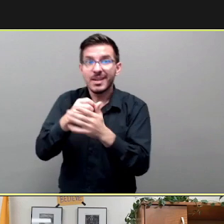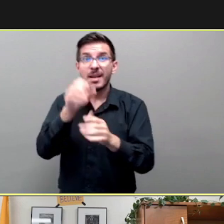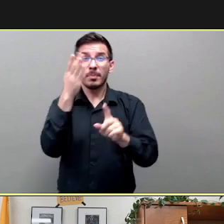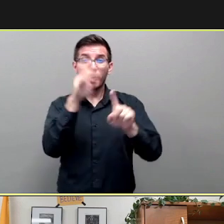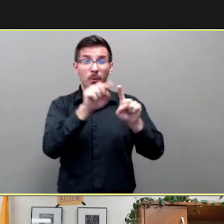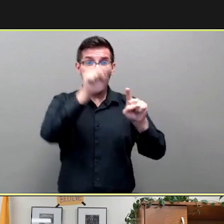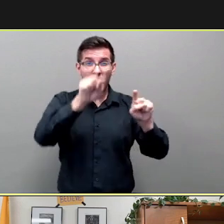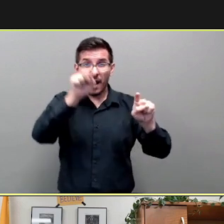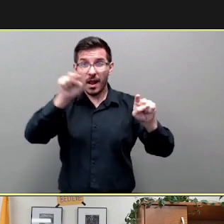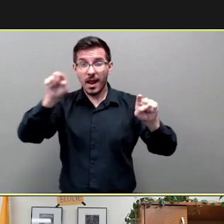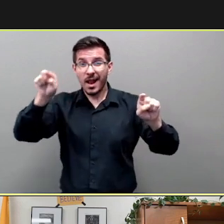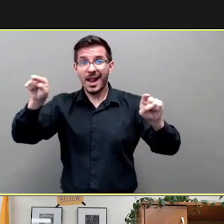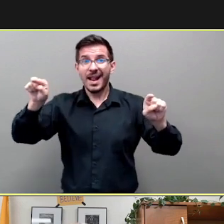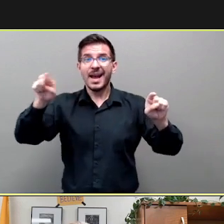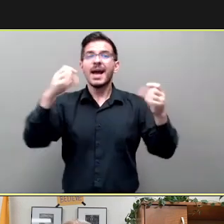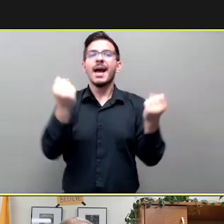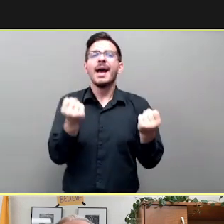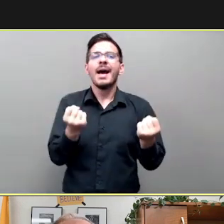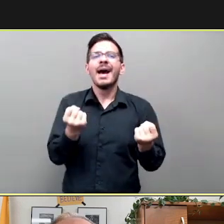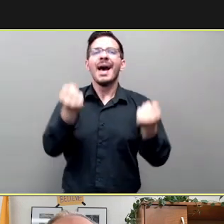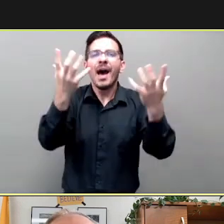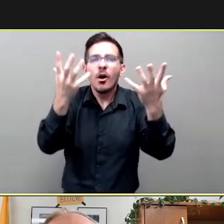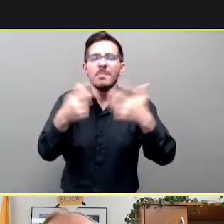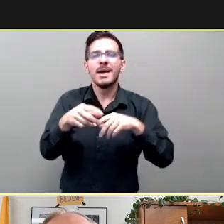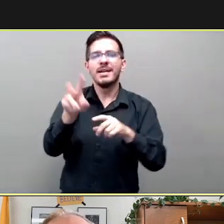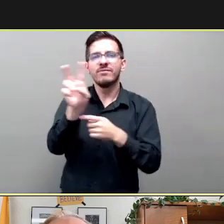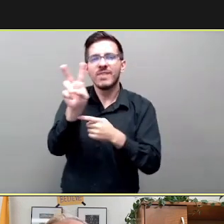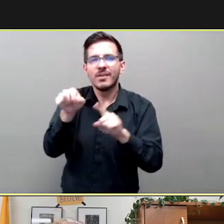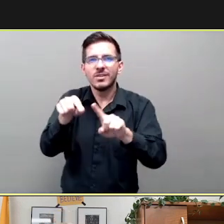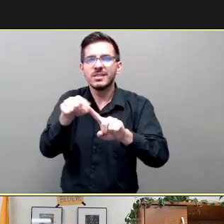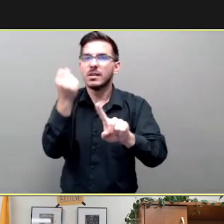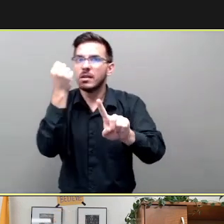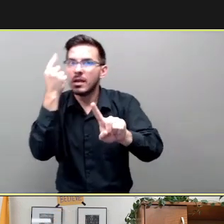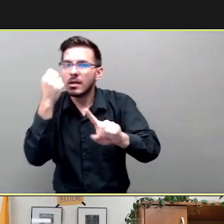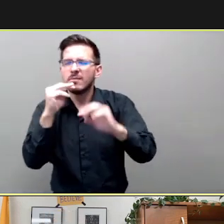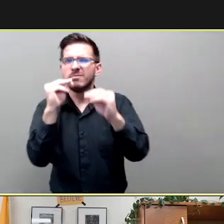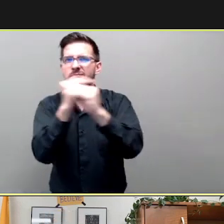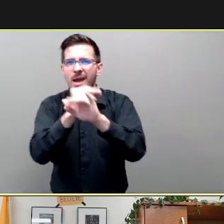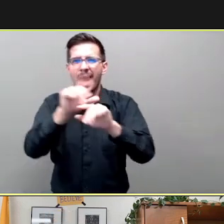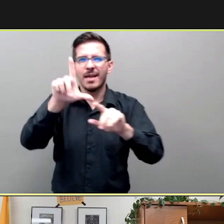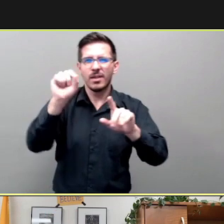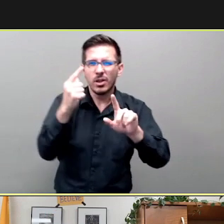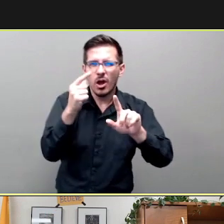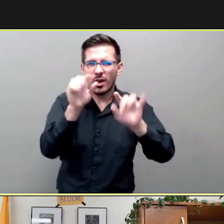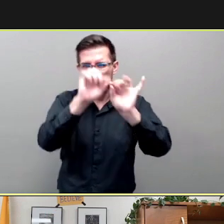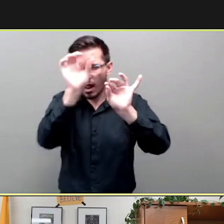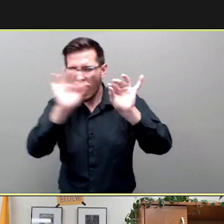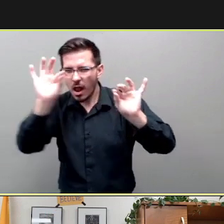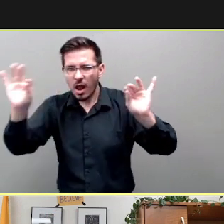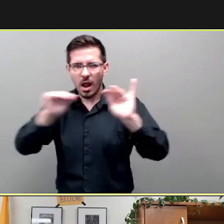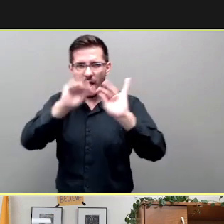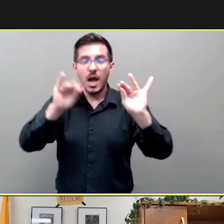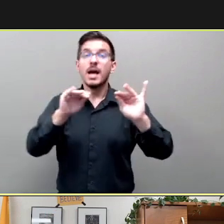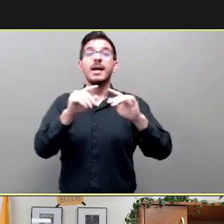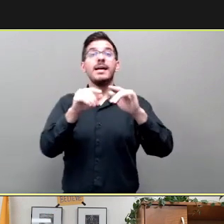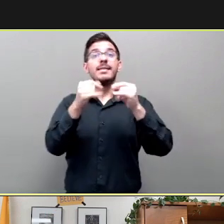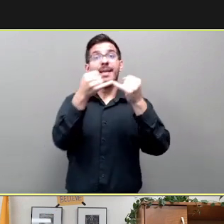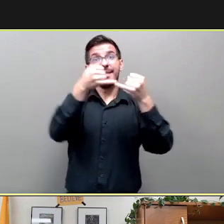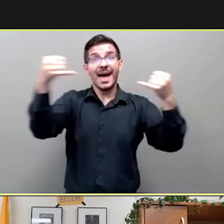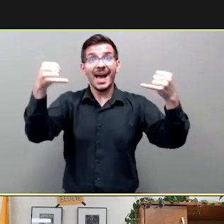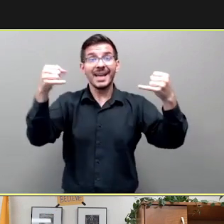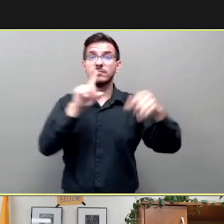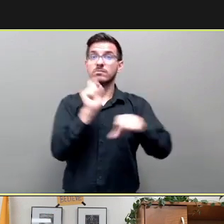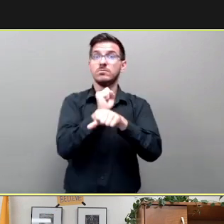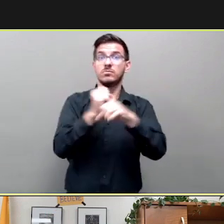of copies per liter. Now, this is on a logarithmic scale, so the lines aren't linear. They're